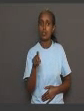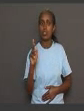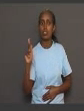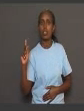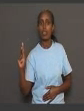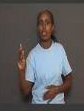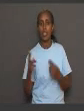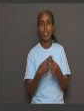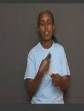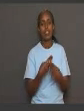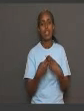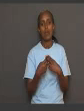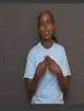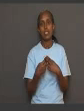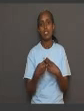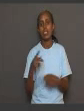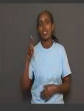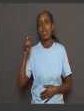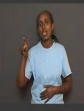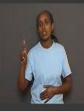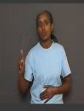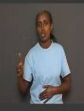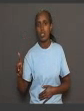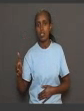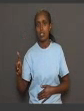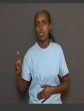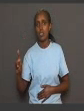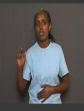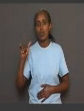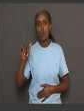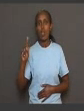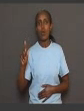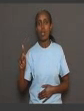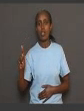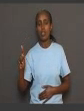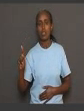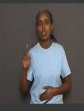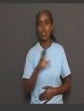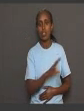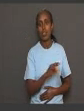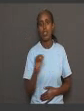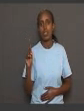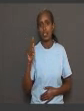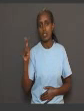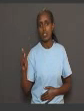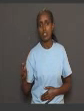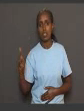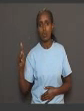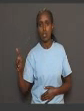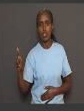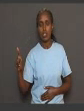k times x1, y1, and